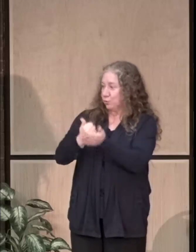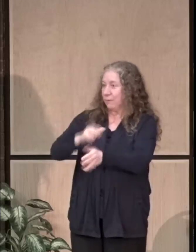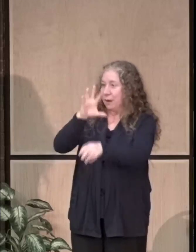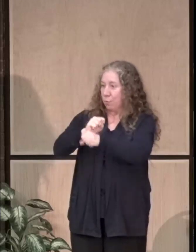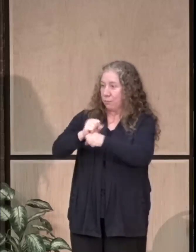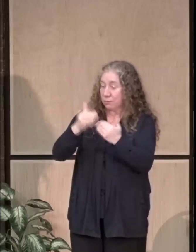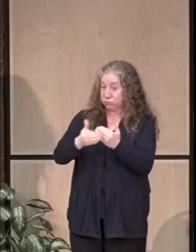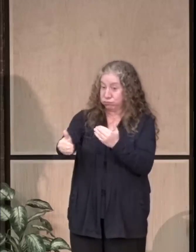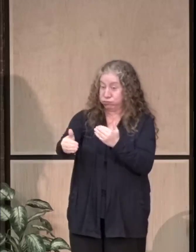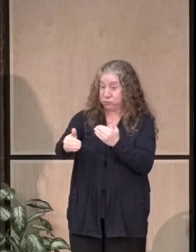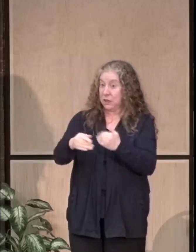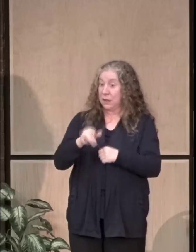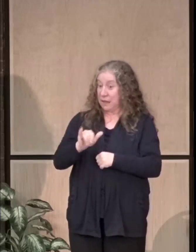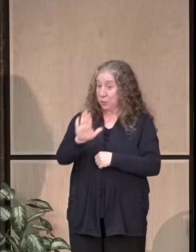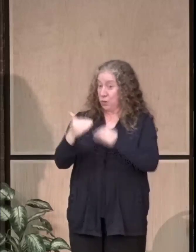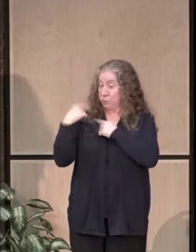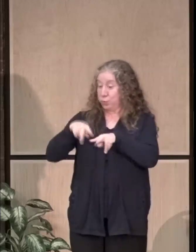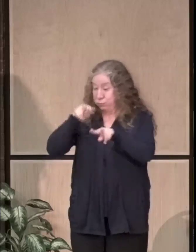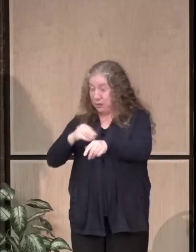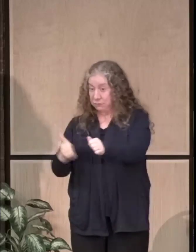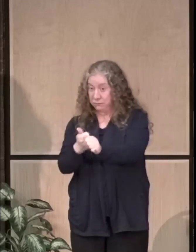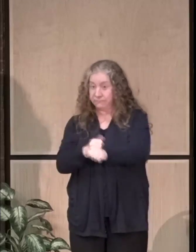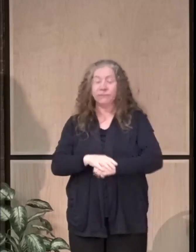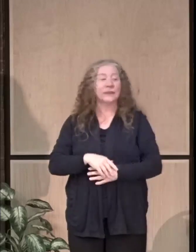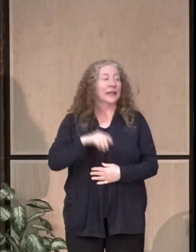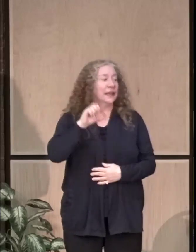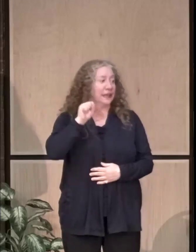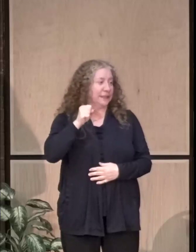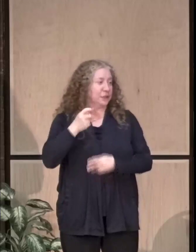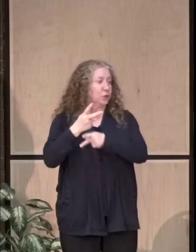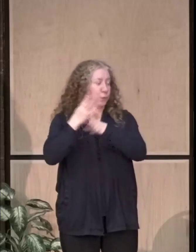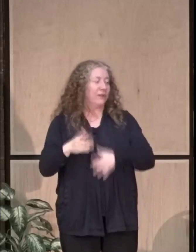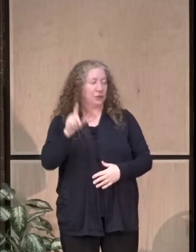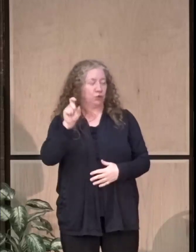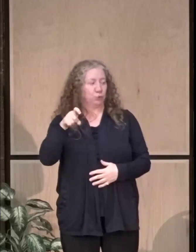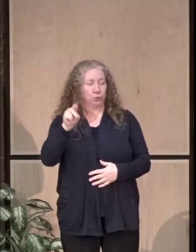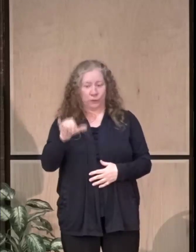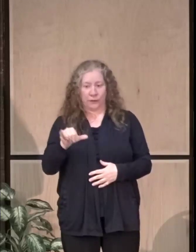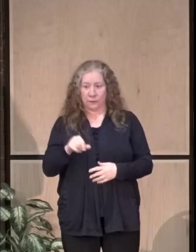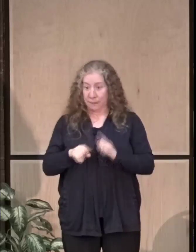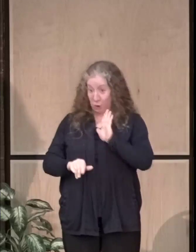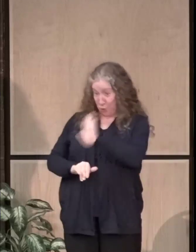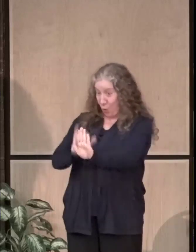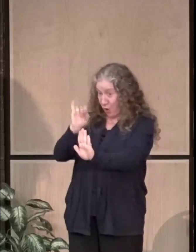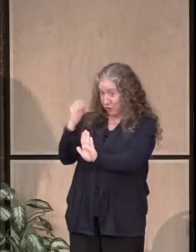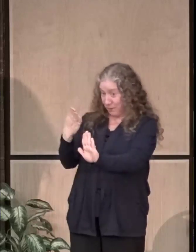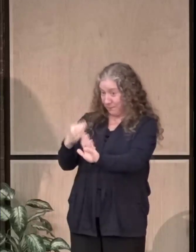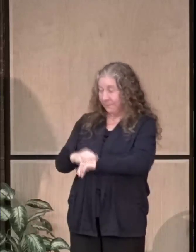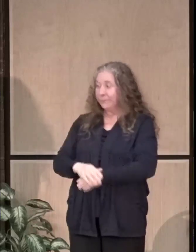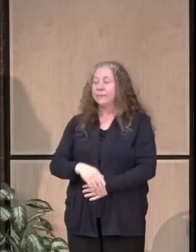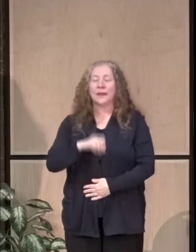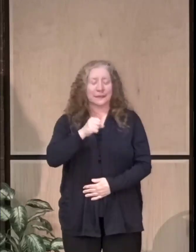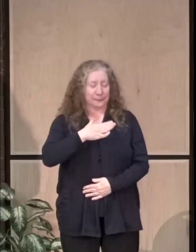with by the Army? Was to supervise and to follow up with that, yes. That was your job? Part of my job,